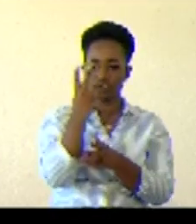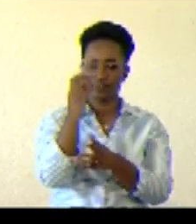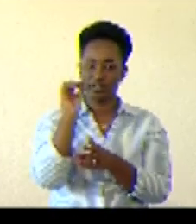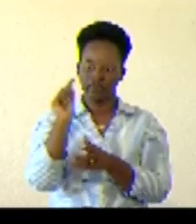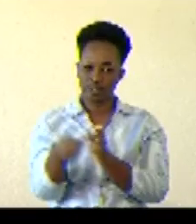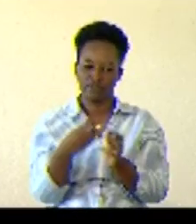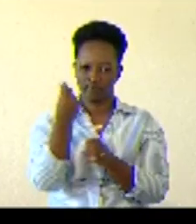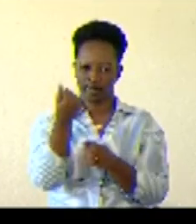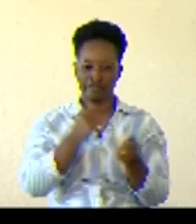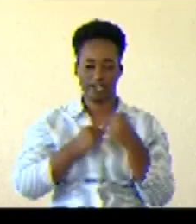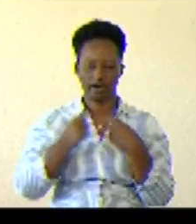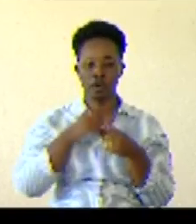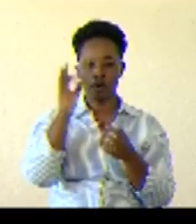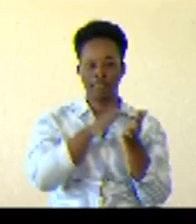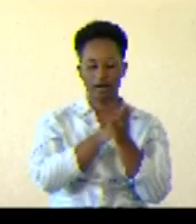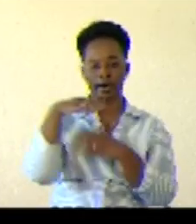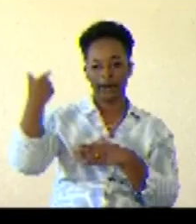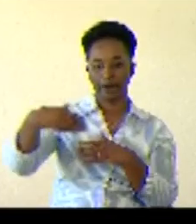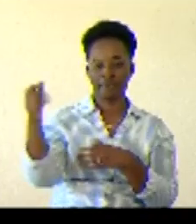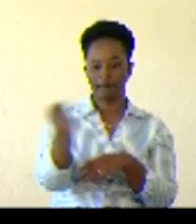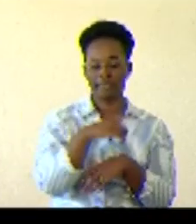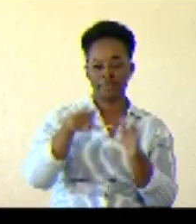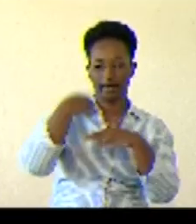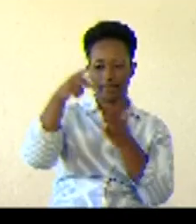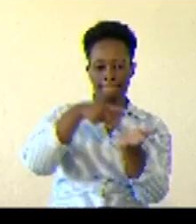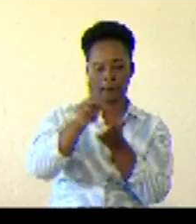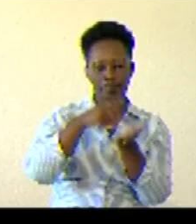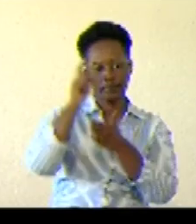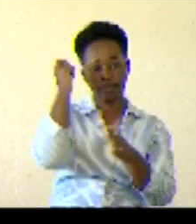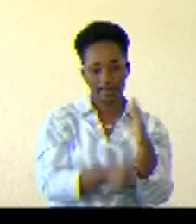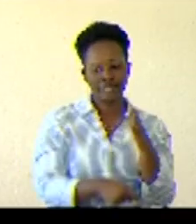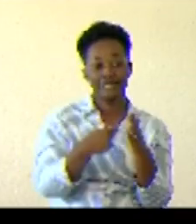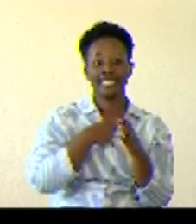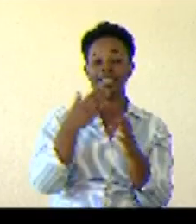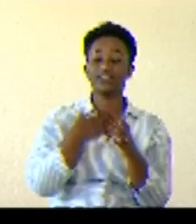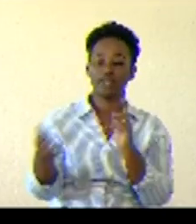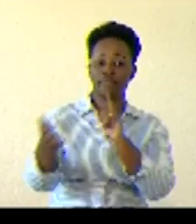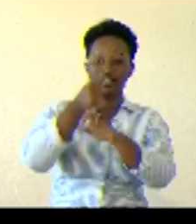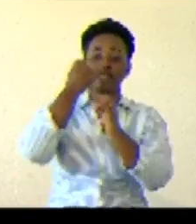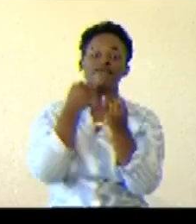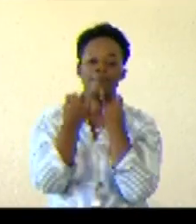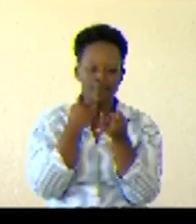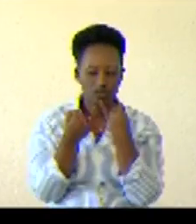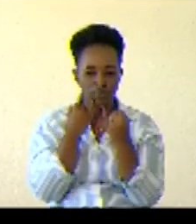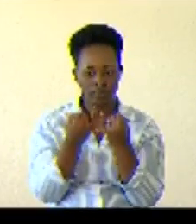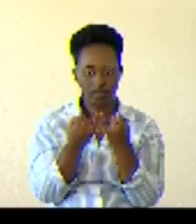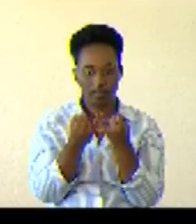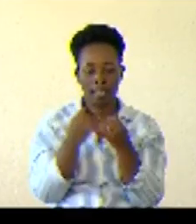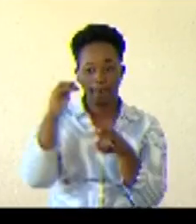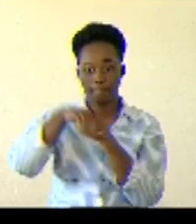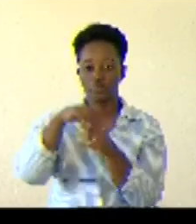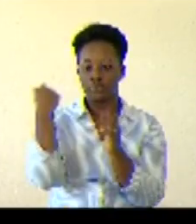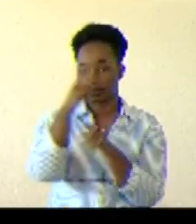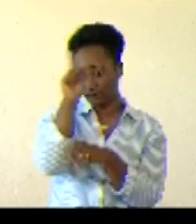140,000 francs on consumption every month after paying the tax? So I want us to get the information that is within that